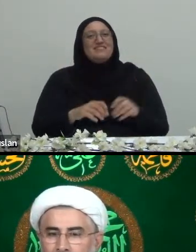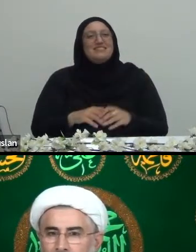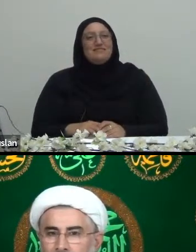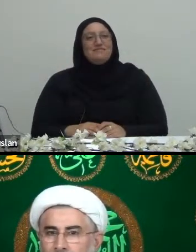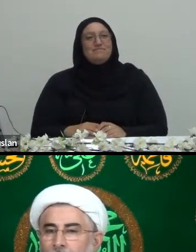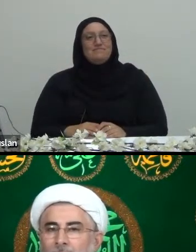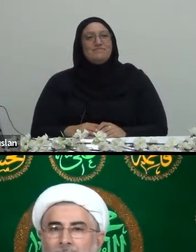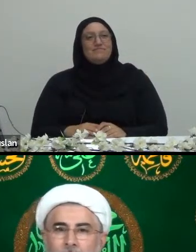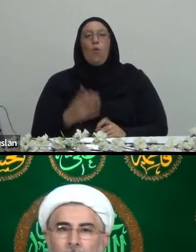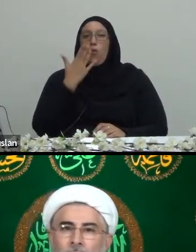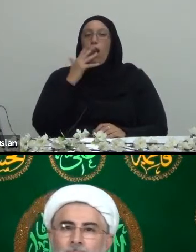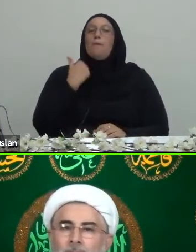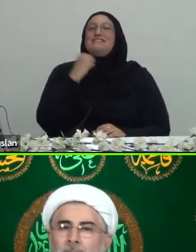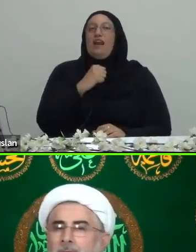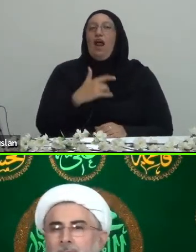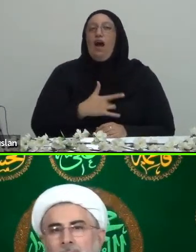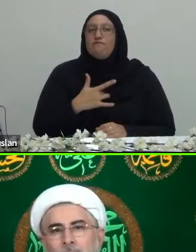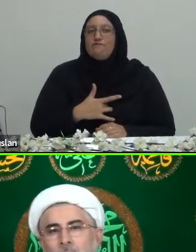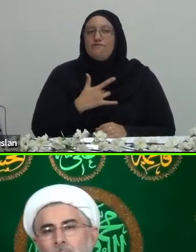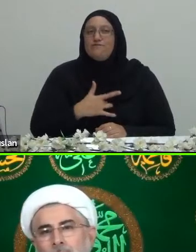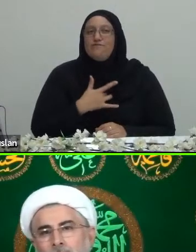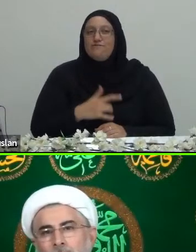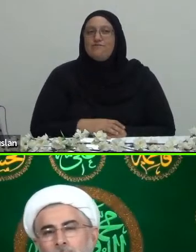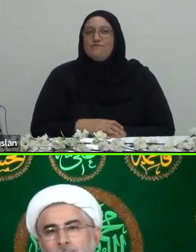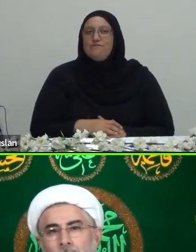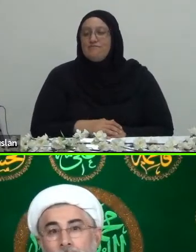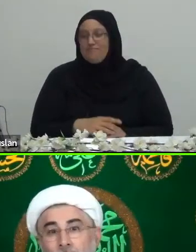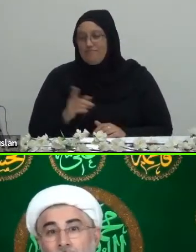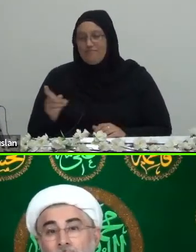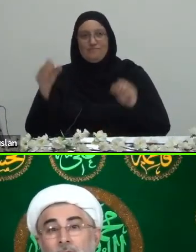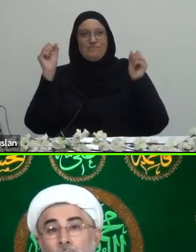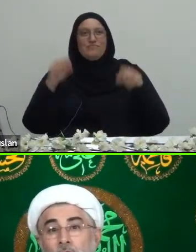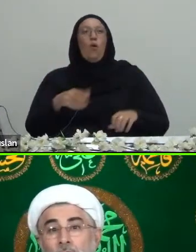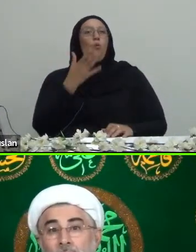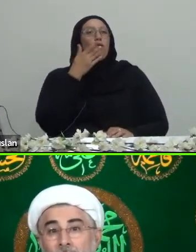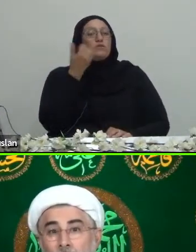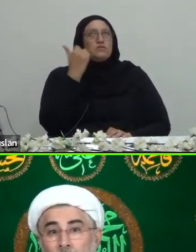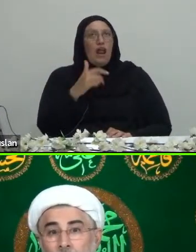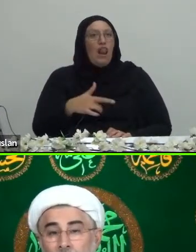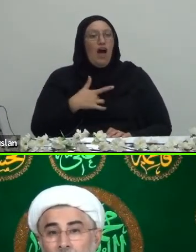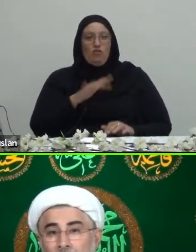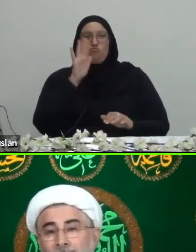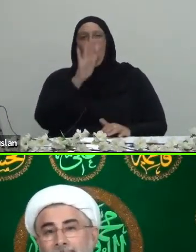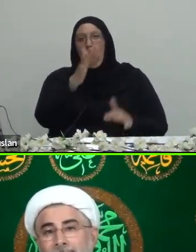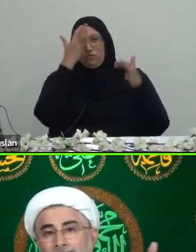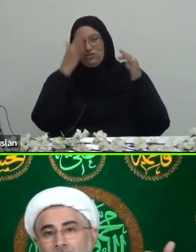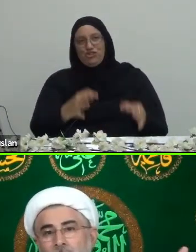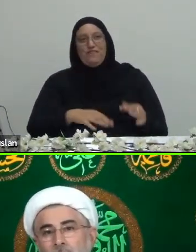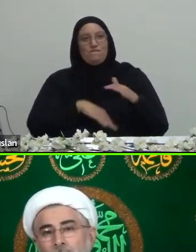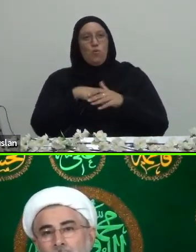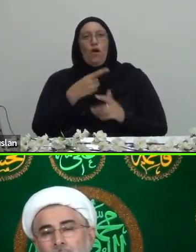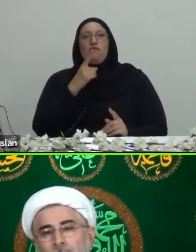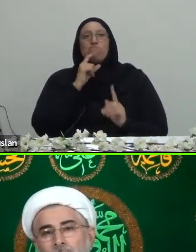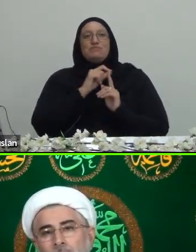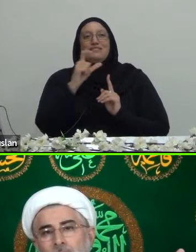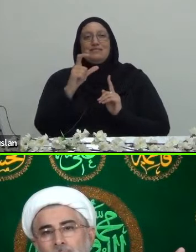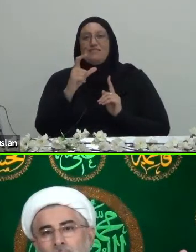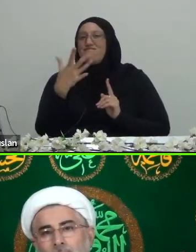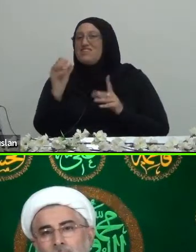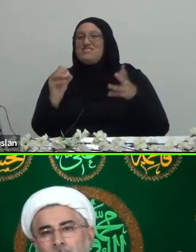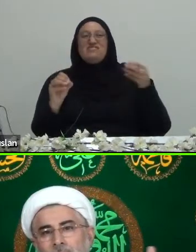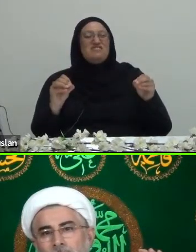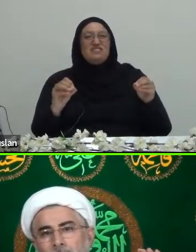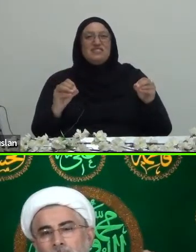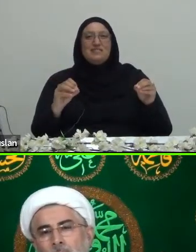discretion? As I explained it, absolutely entirely to your discretion, so far as you decide and to change